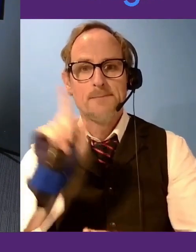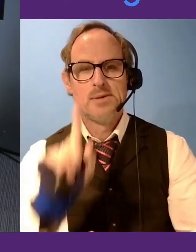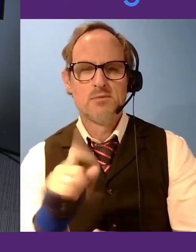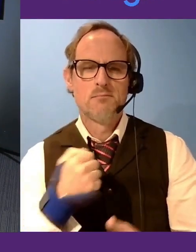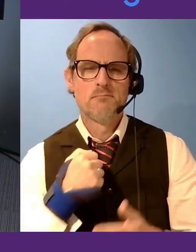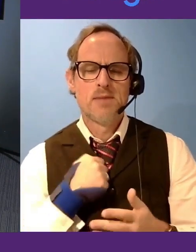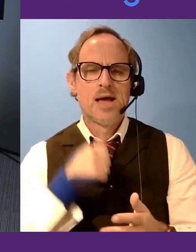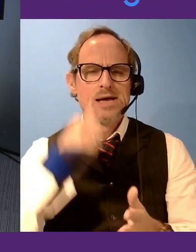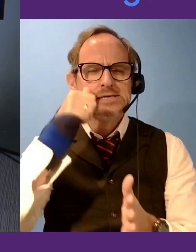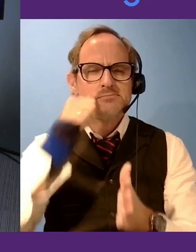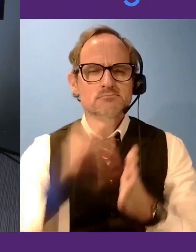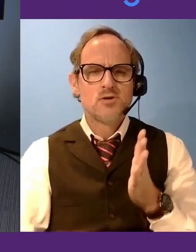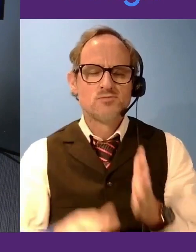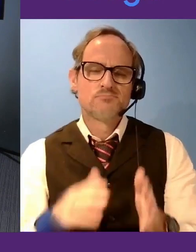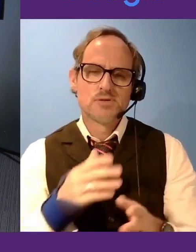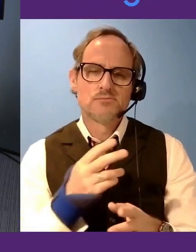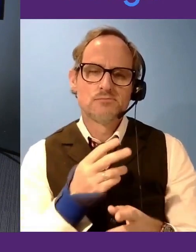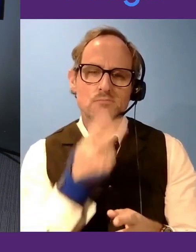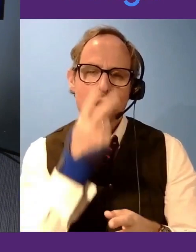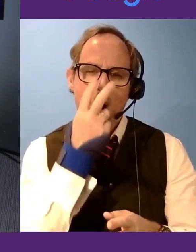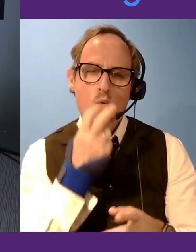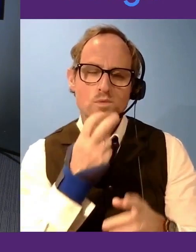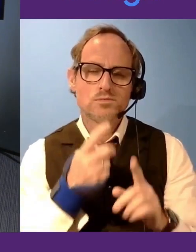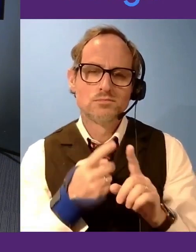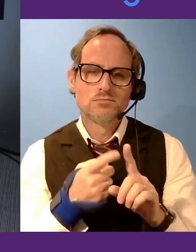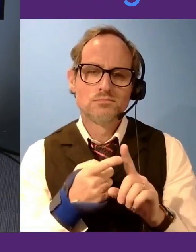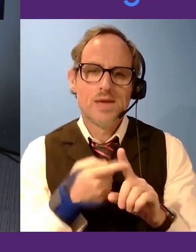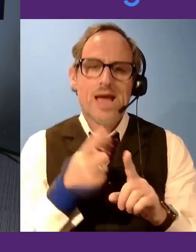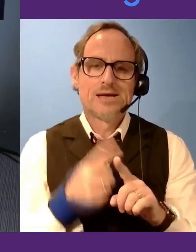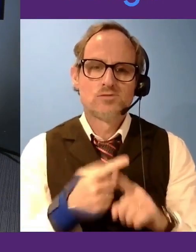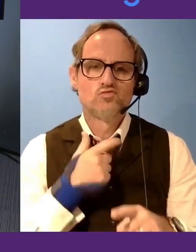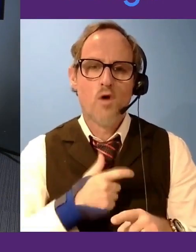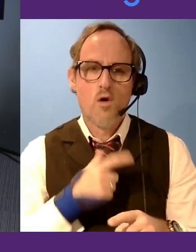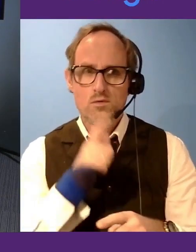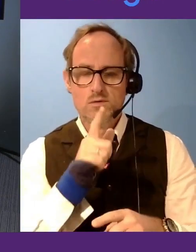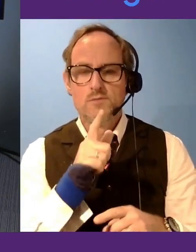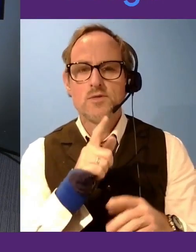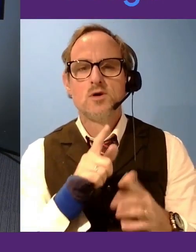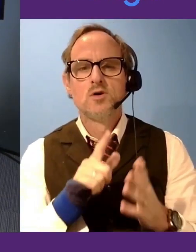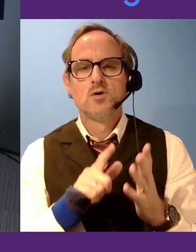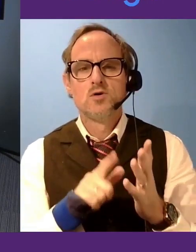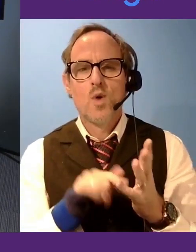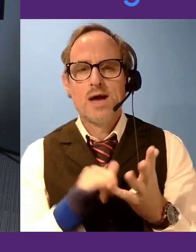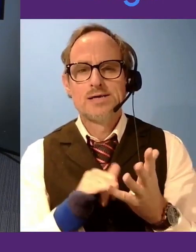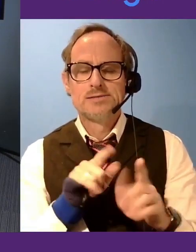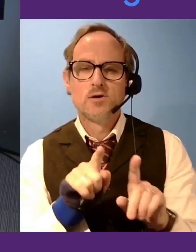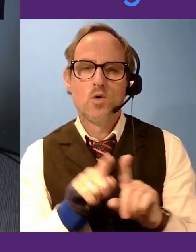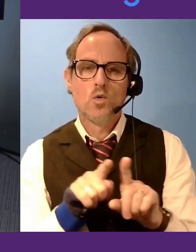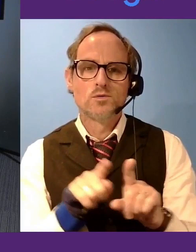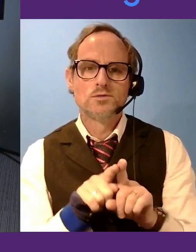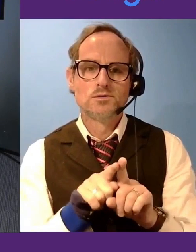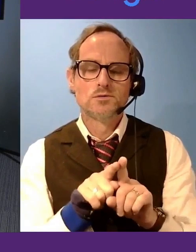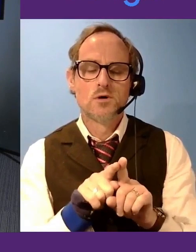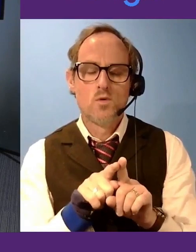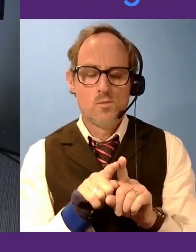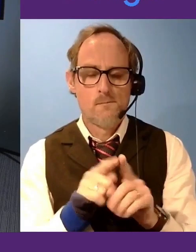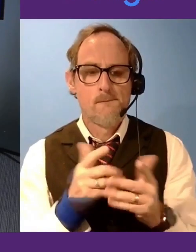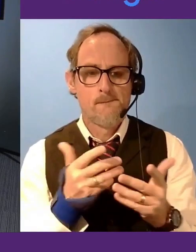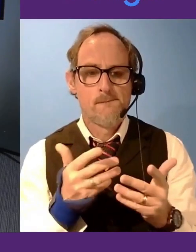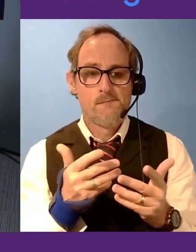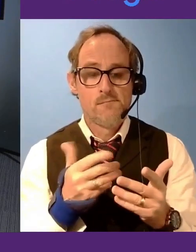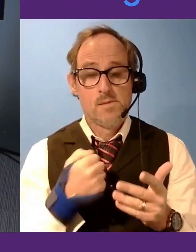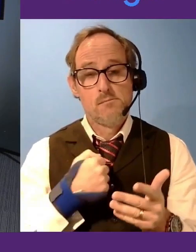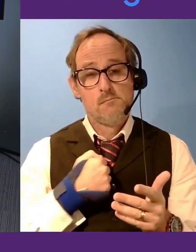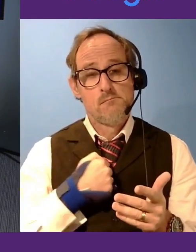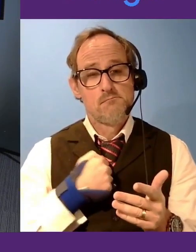My previous roles were in UX and back then also a short escape into front-end development. So I know how important